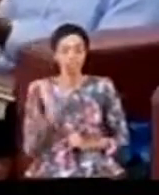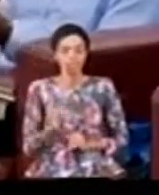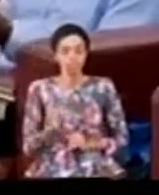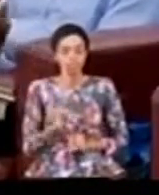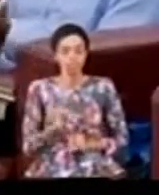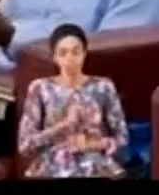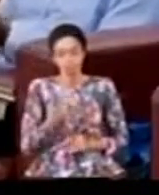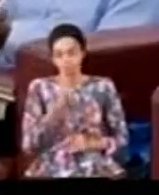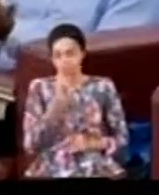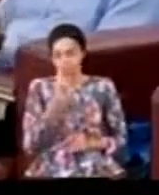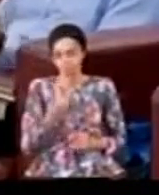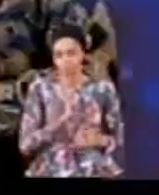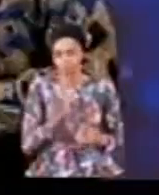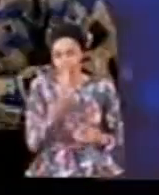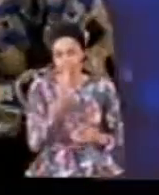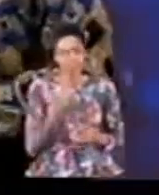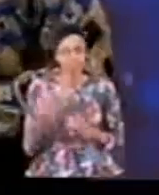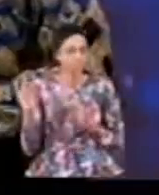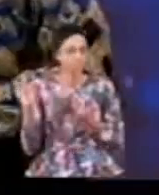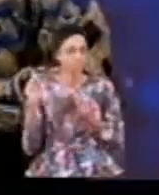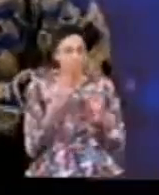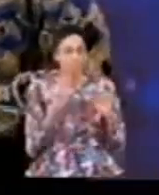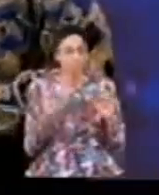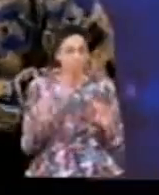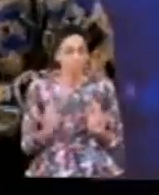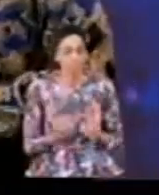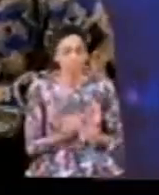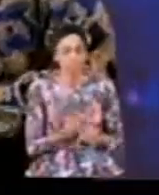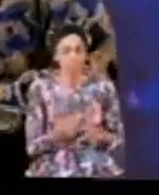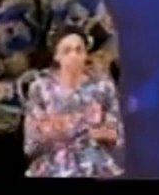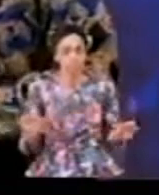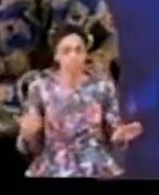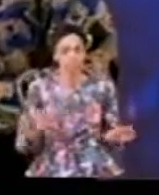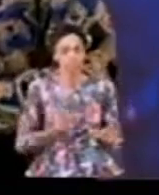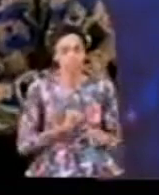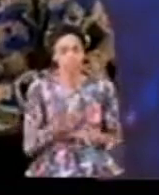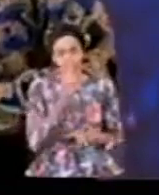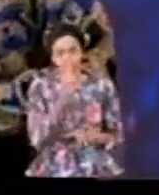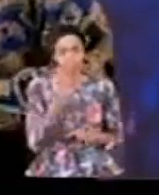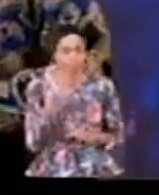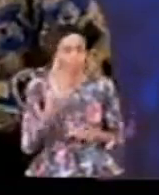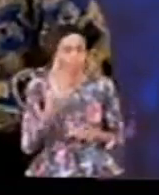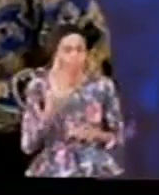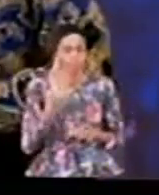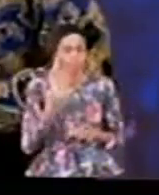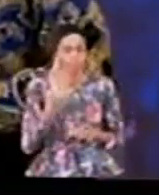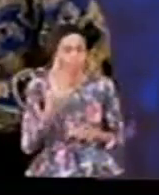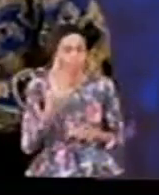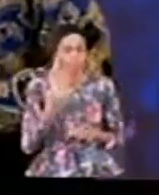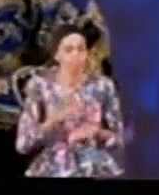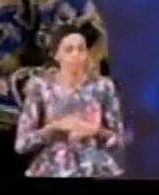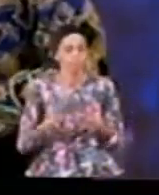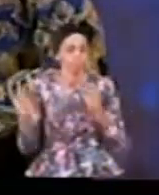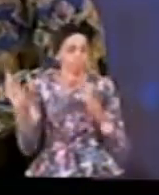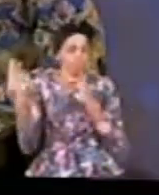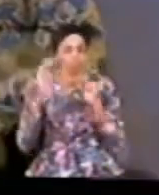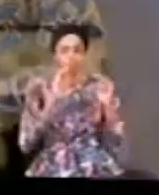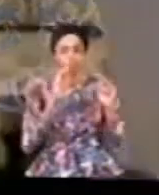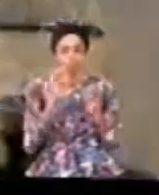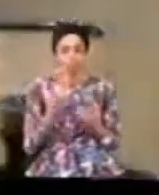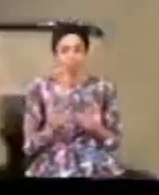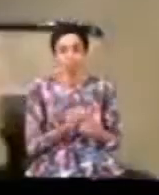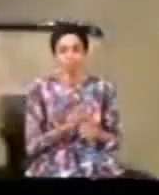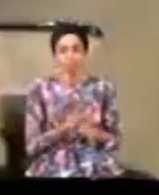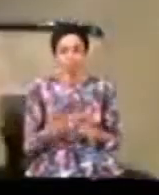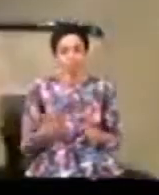I am on the battlefield for my Lord. I am on the